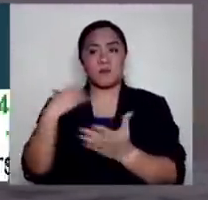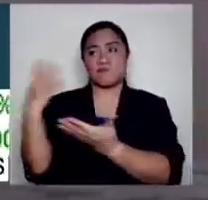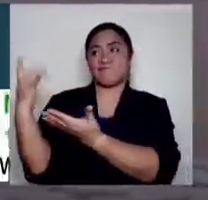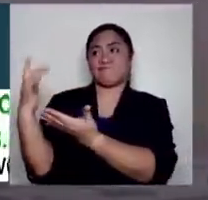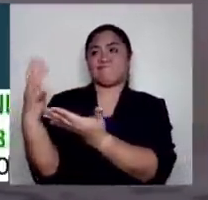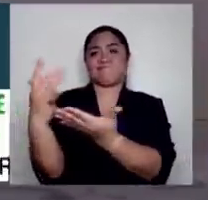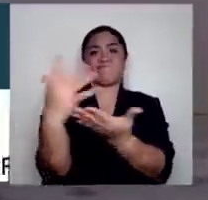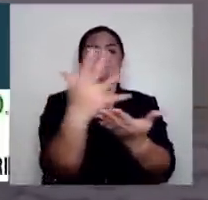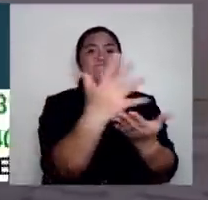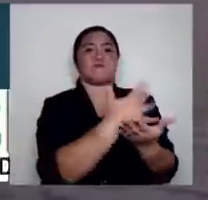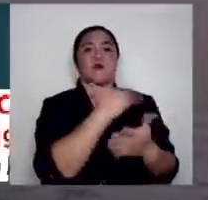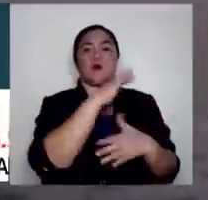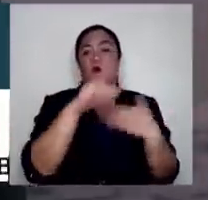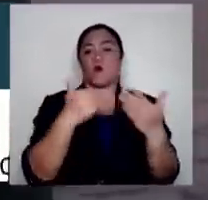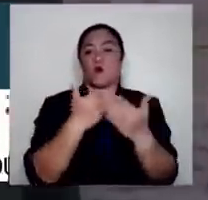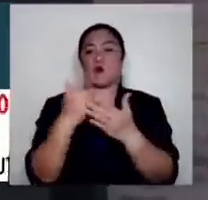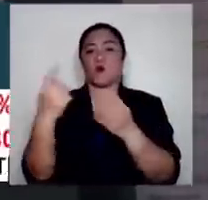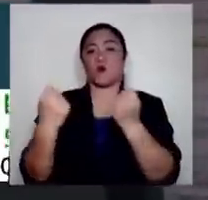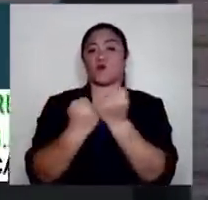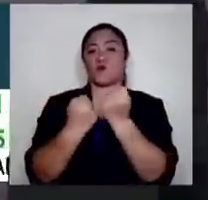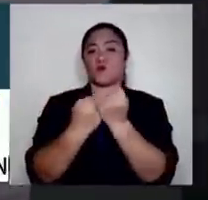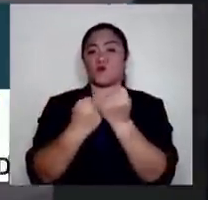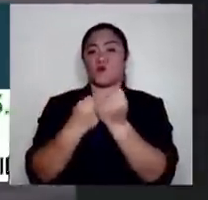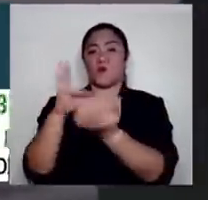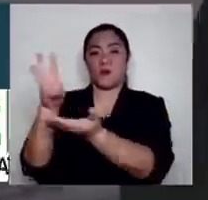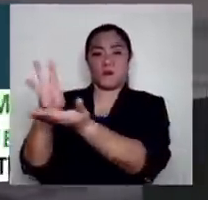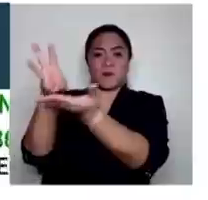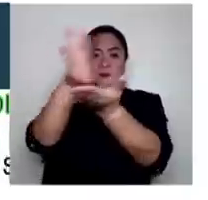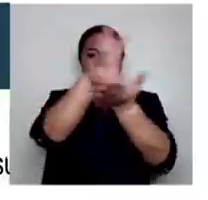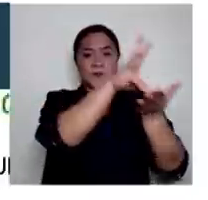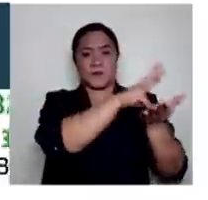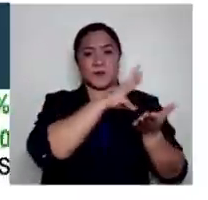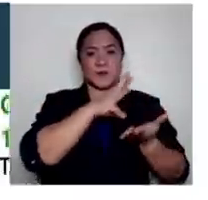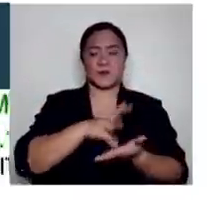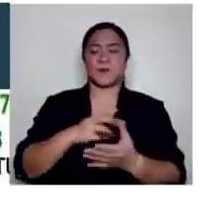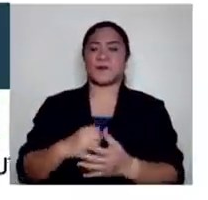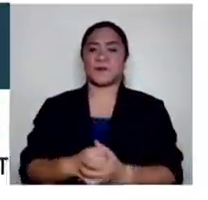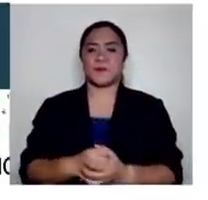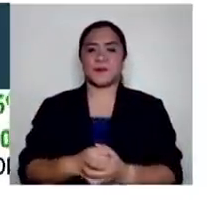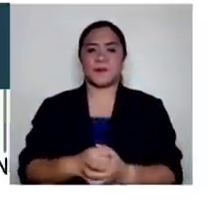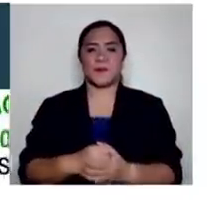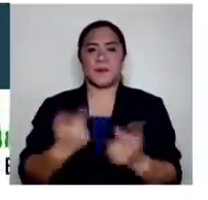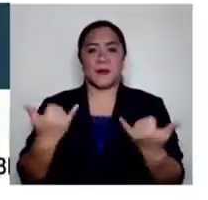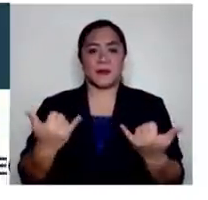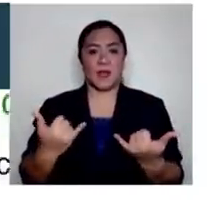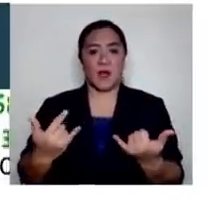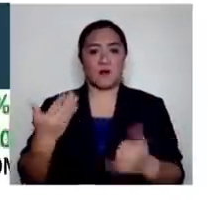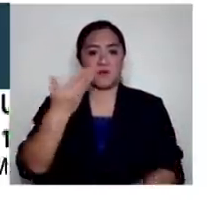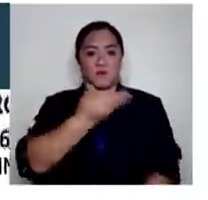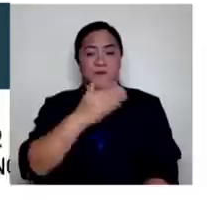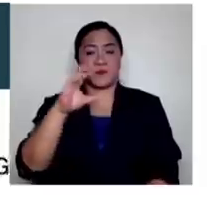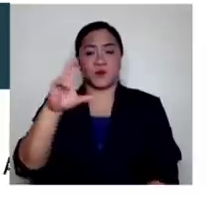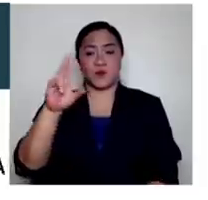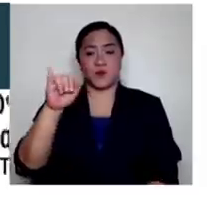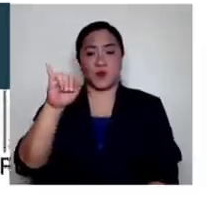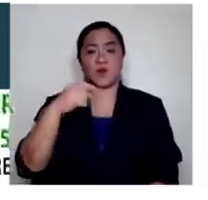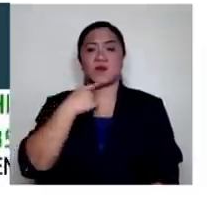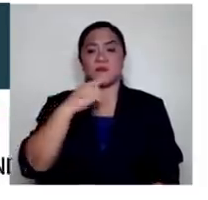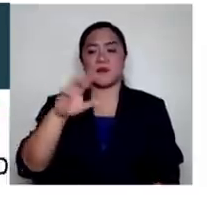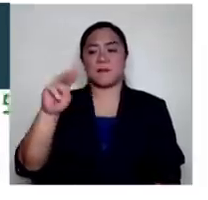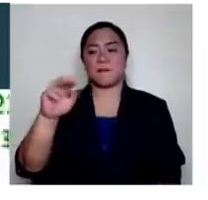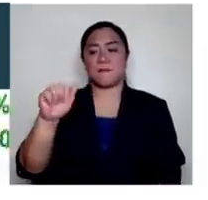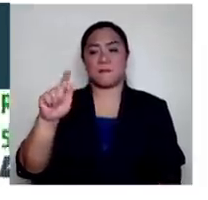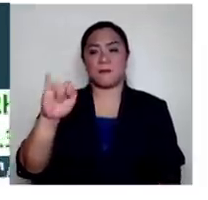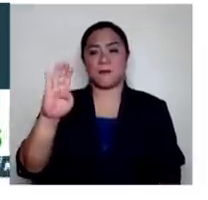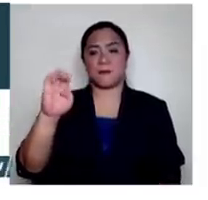base. All right. But now Secretary General of the CUSI wing, Attorney Melvin Matibag, has